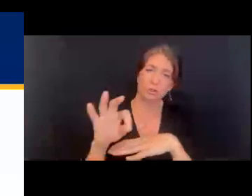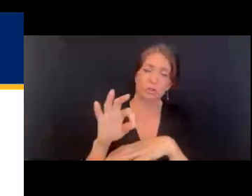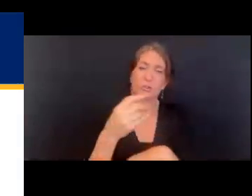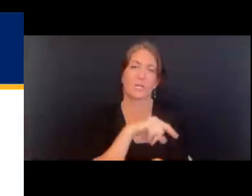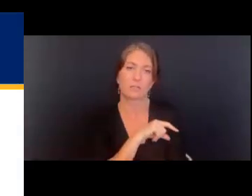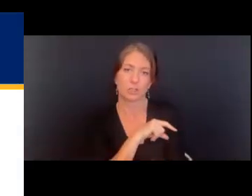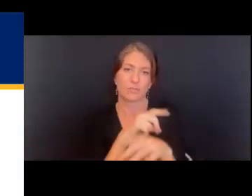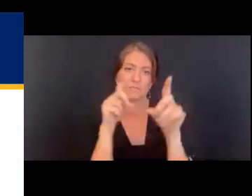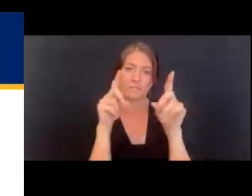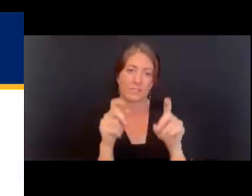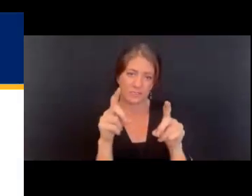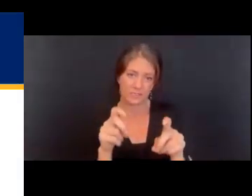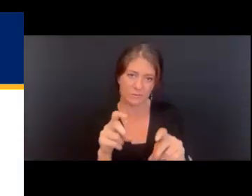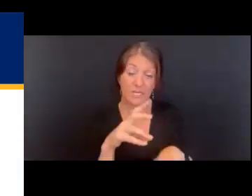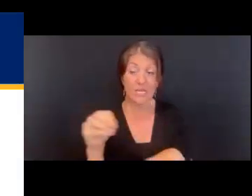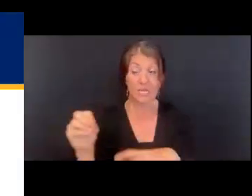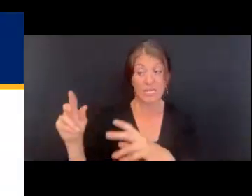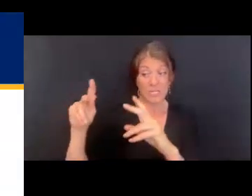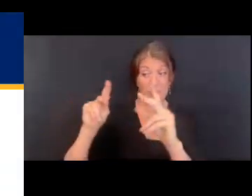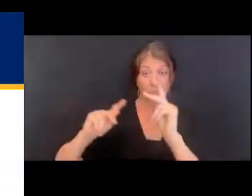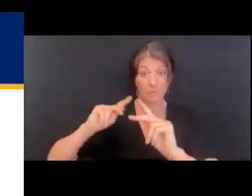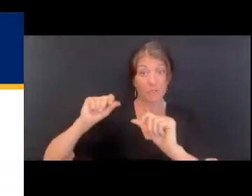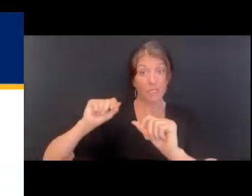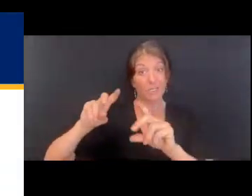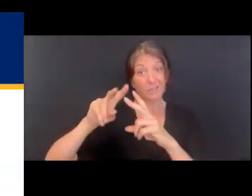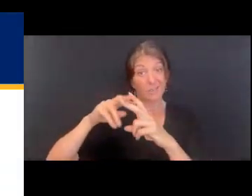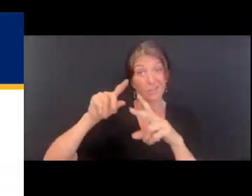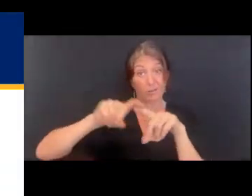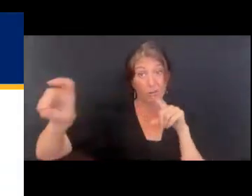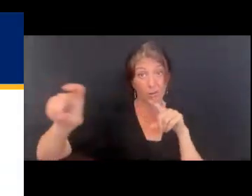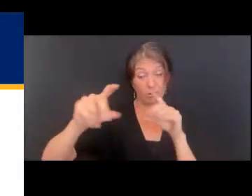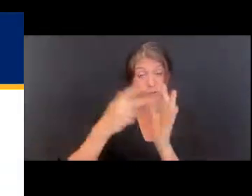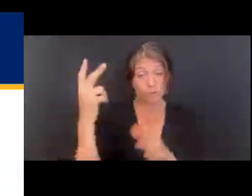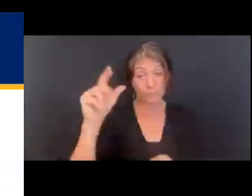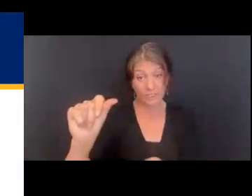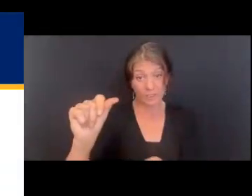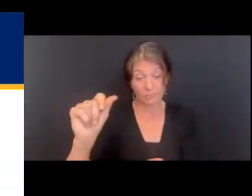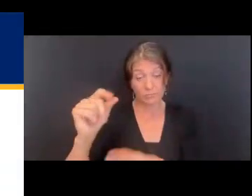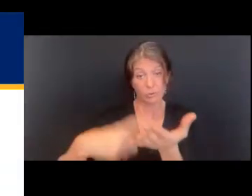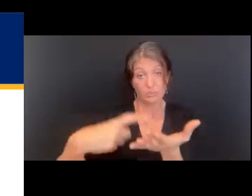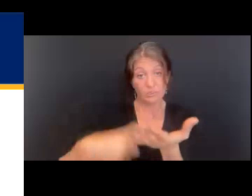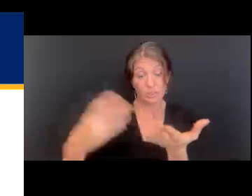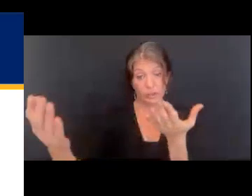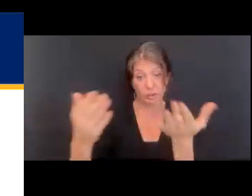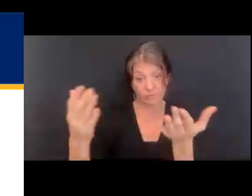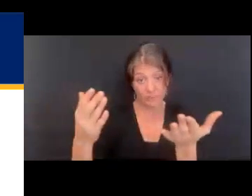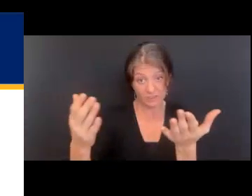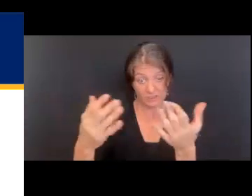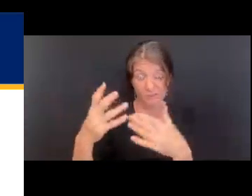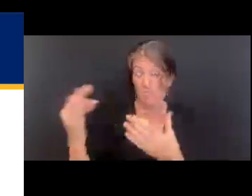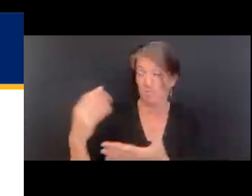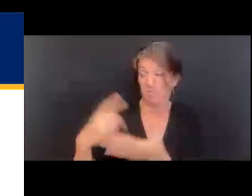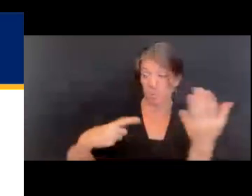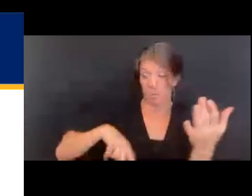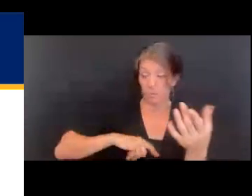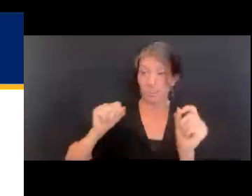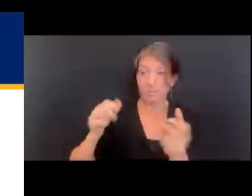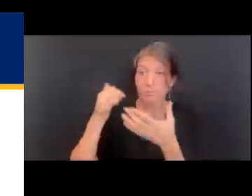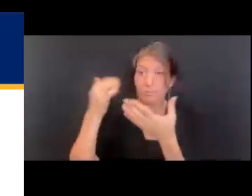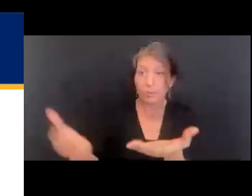And the participants can either call the AAA to discuss services and the help that we can provide.